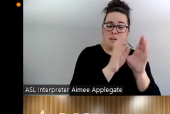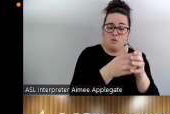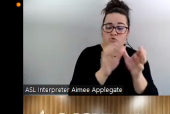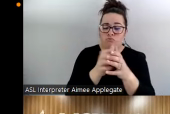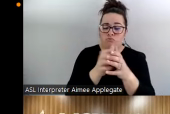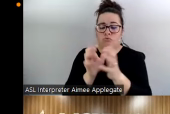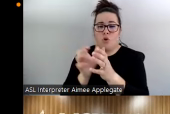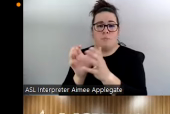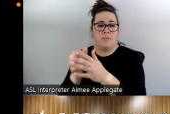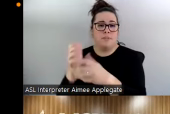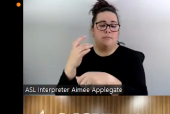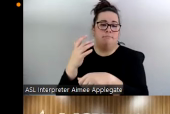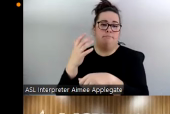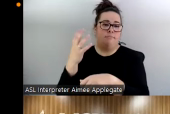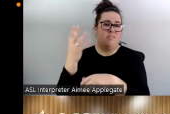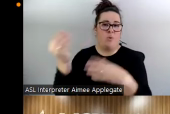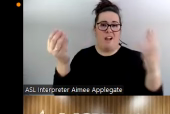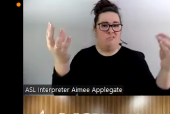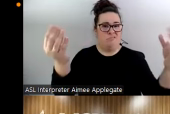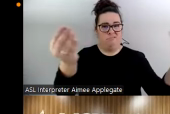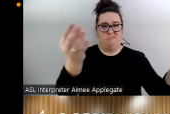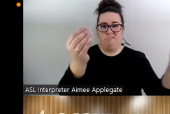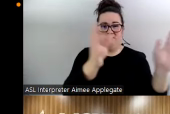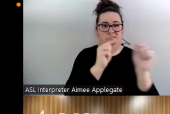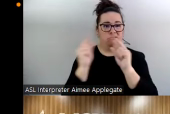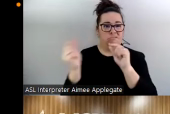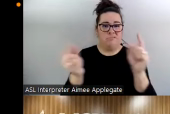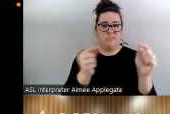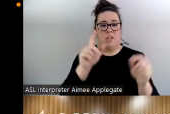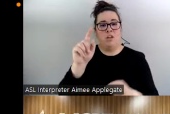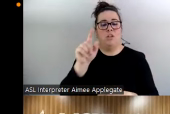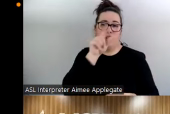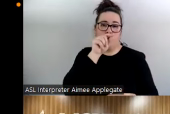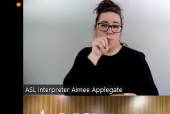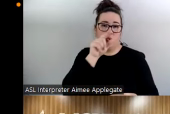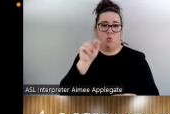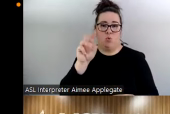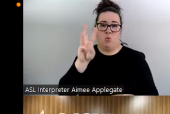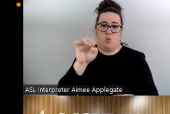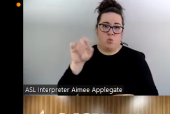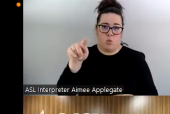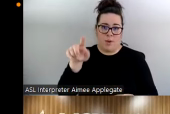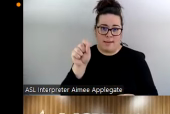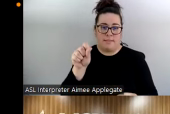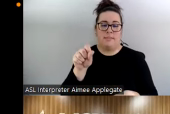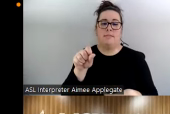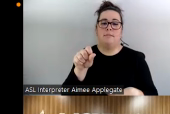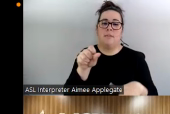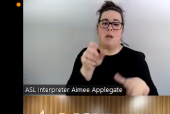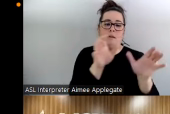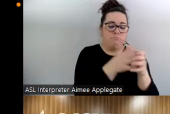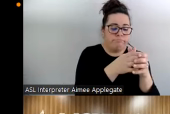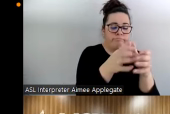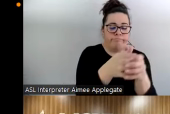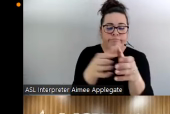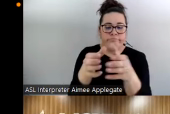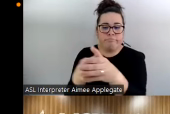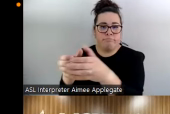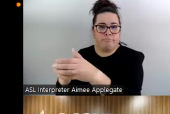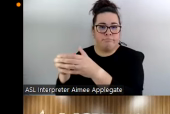So basically getting all the similar tweets and kind of getting them, clustering them or grouping them together and